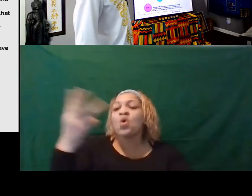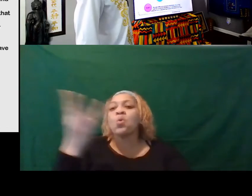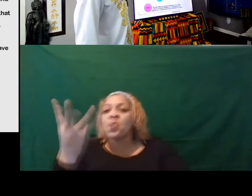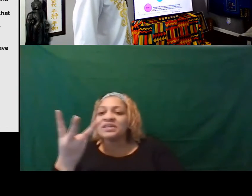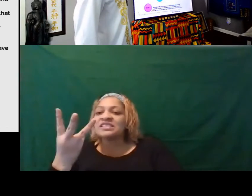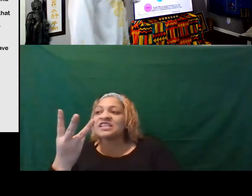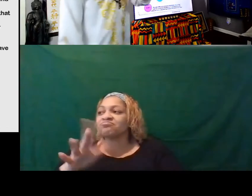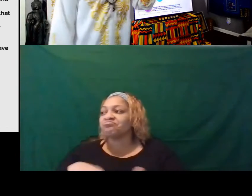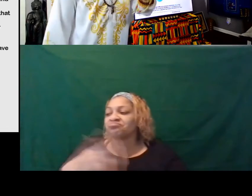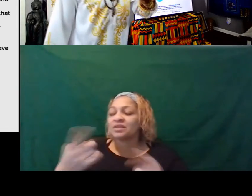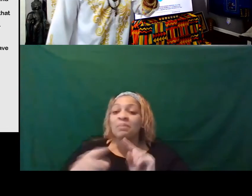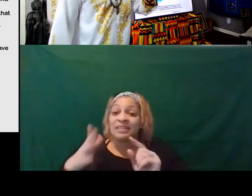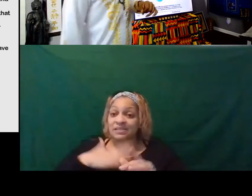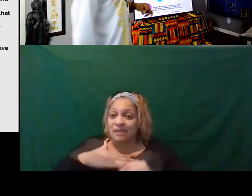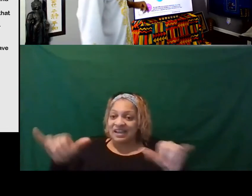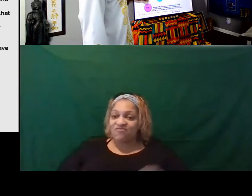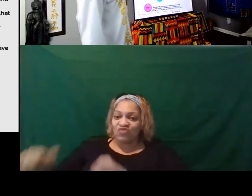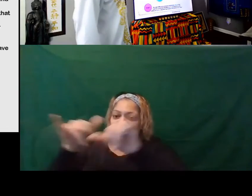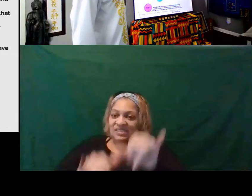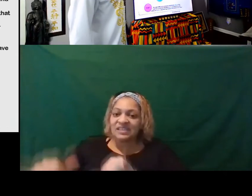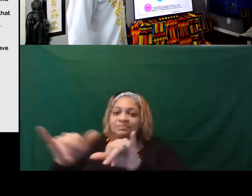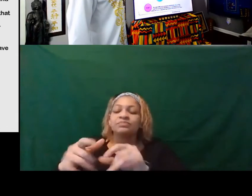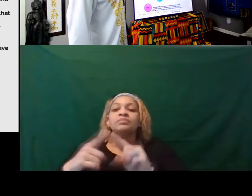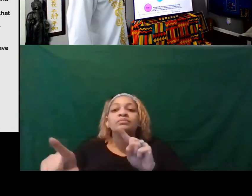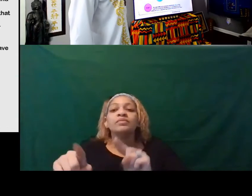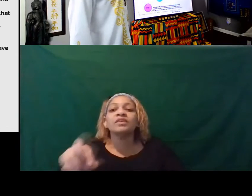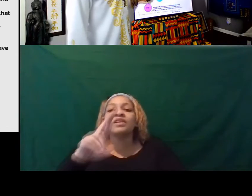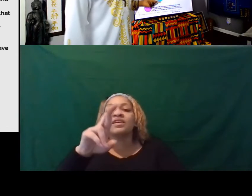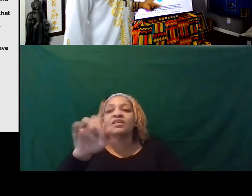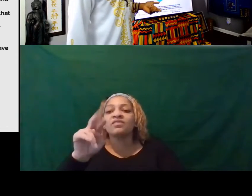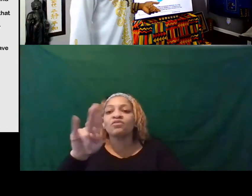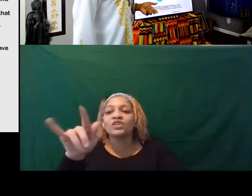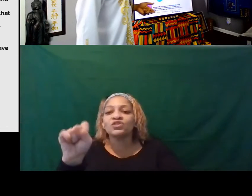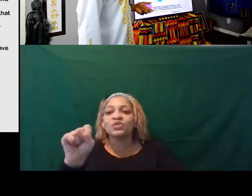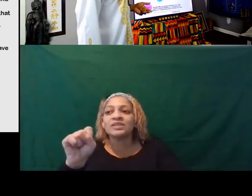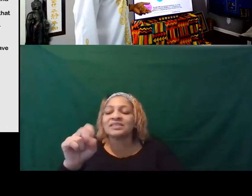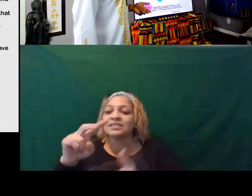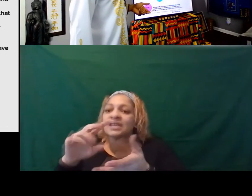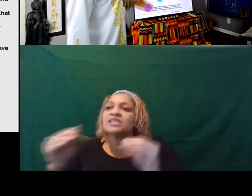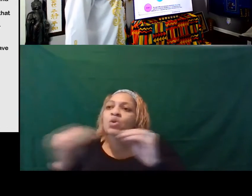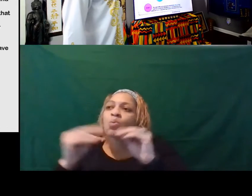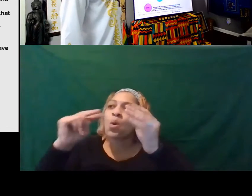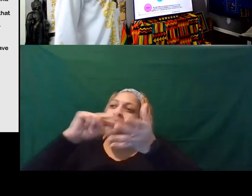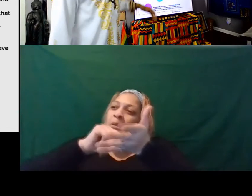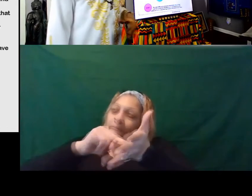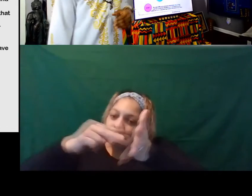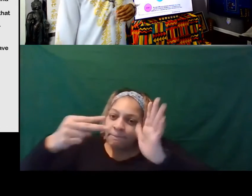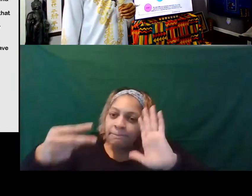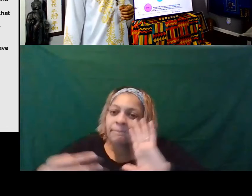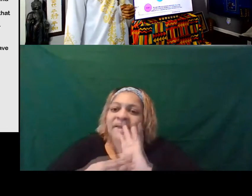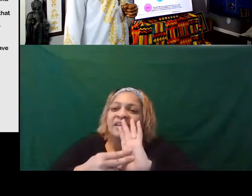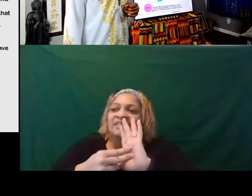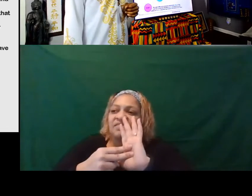making your bed, taking a shower. Whereas rituals are viewed as more meaningful practices that have a real sense